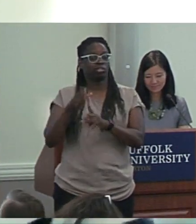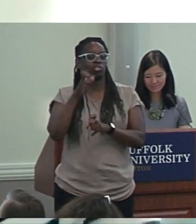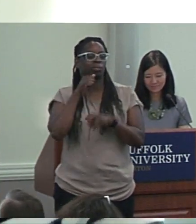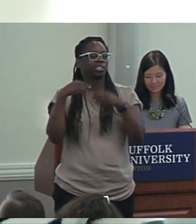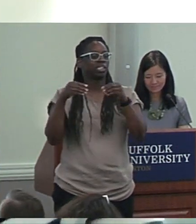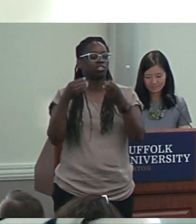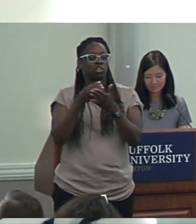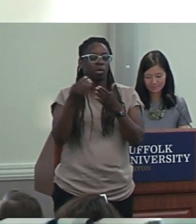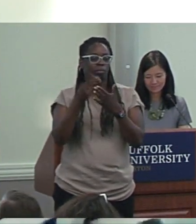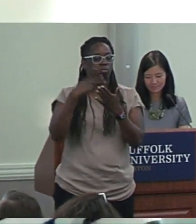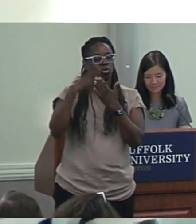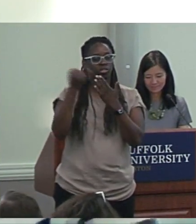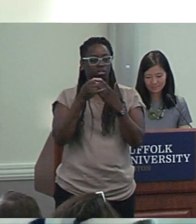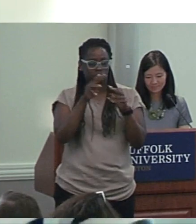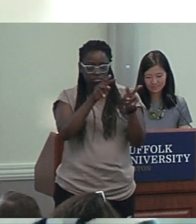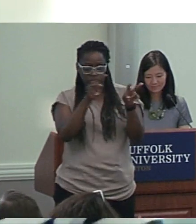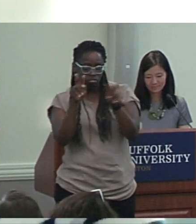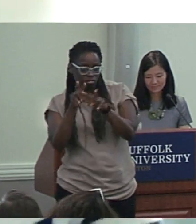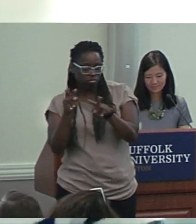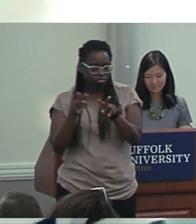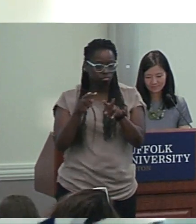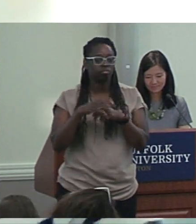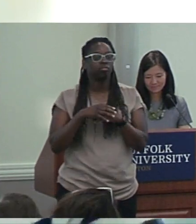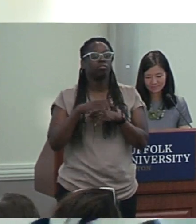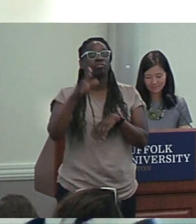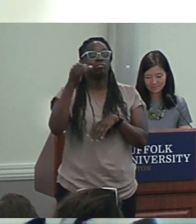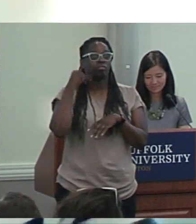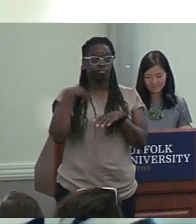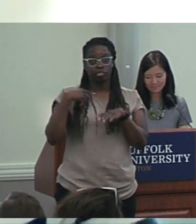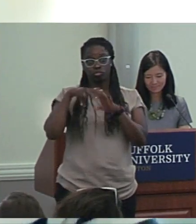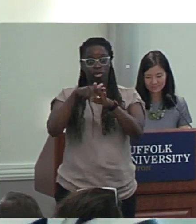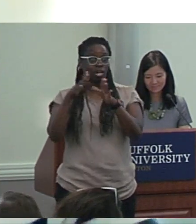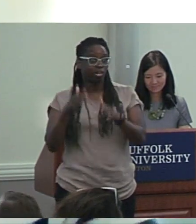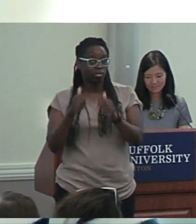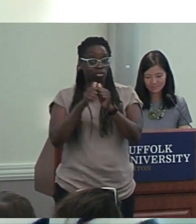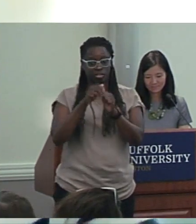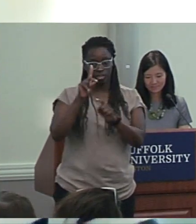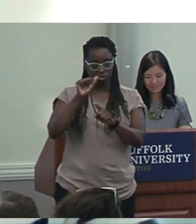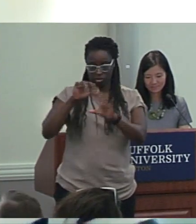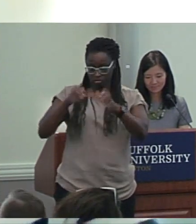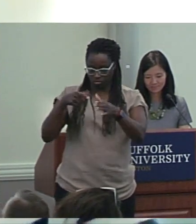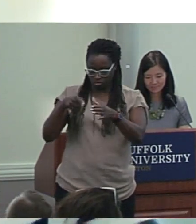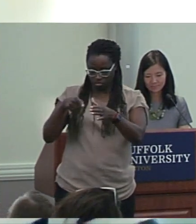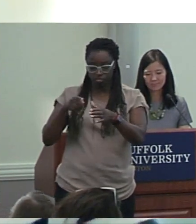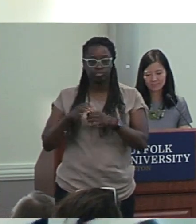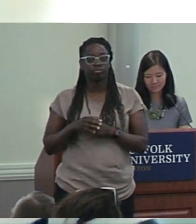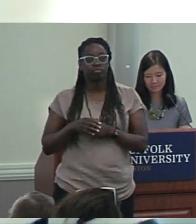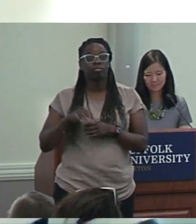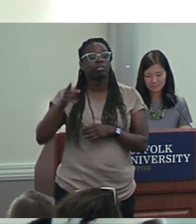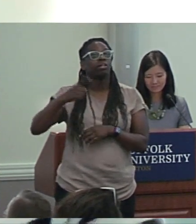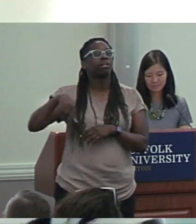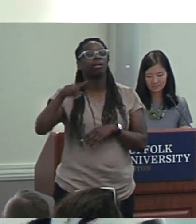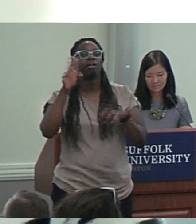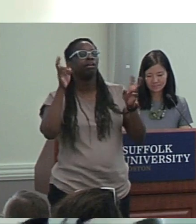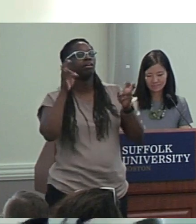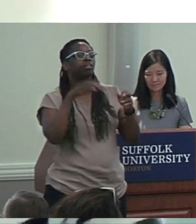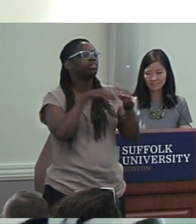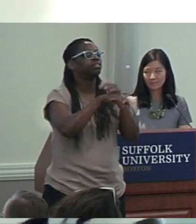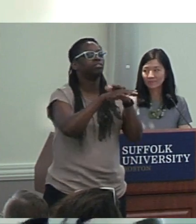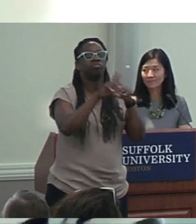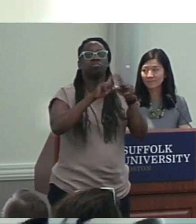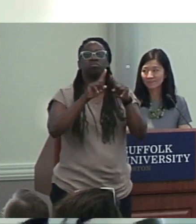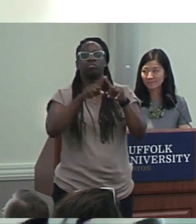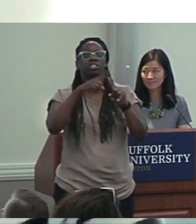So at any given moment, we have teams out there providing us real-time data about how our